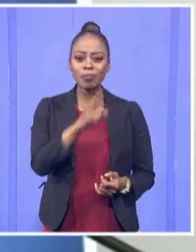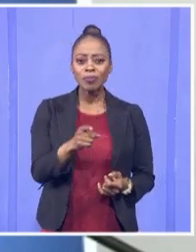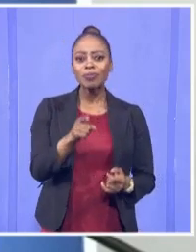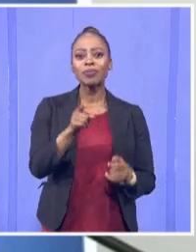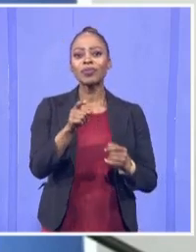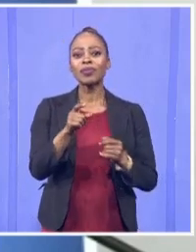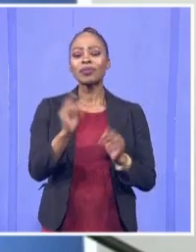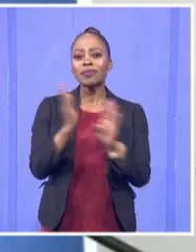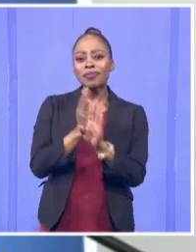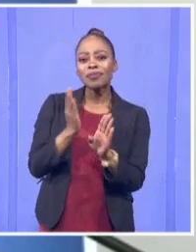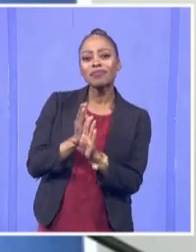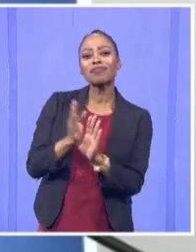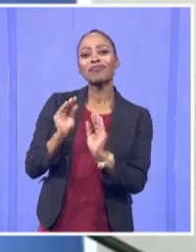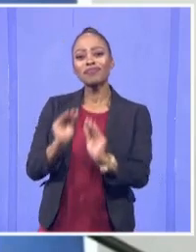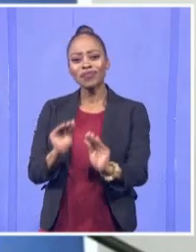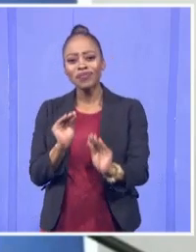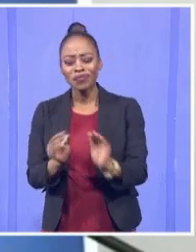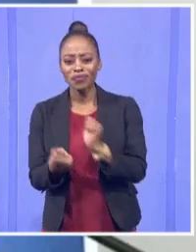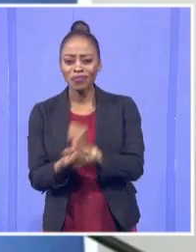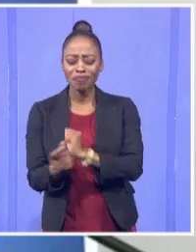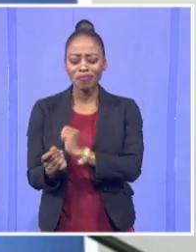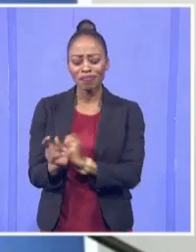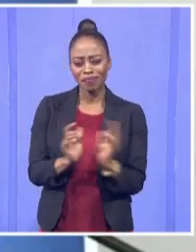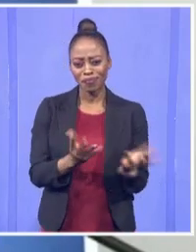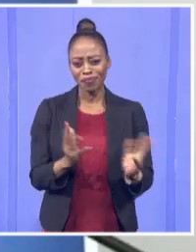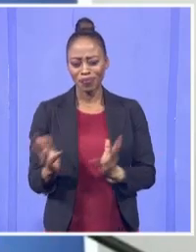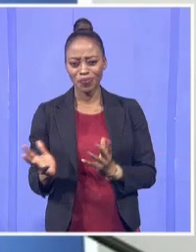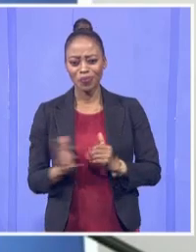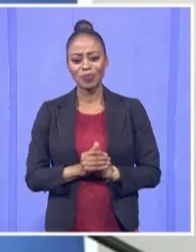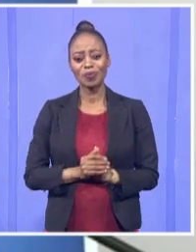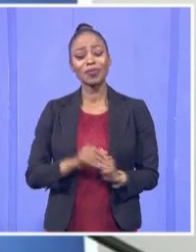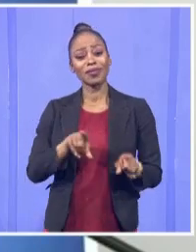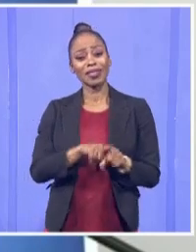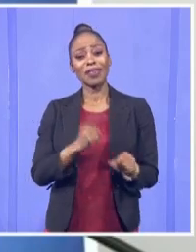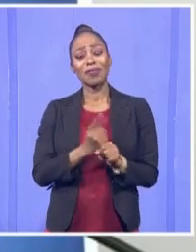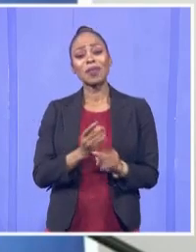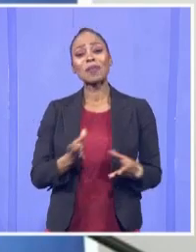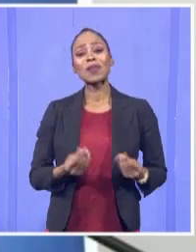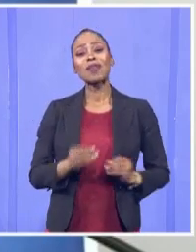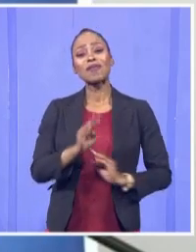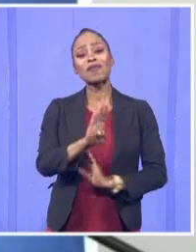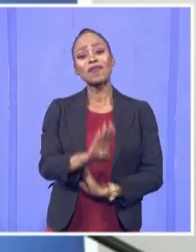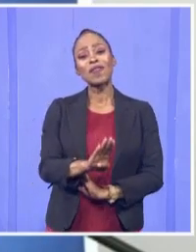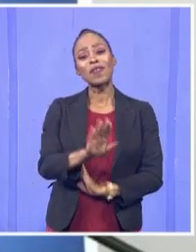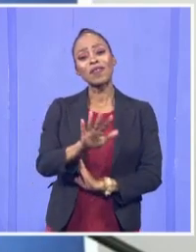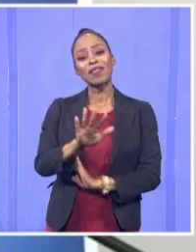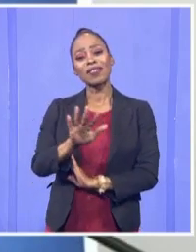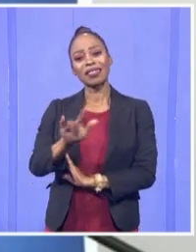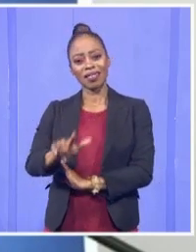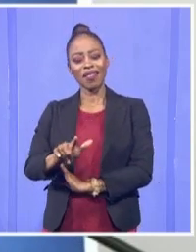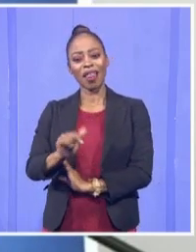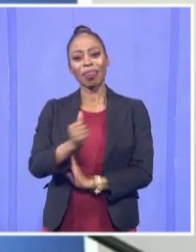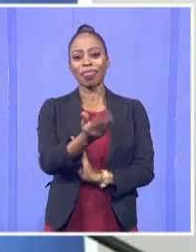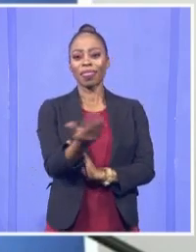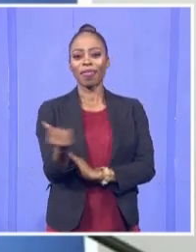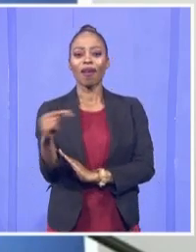the private education in our country. We also received 457,000 applications for grade